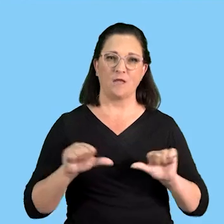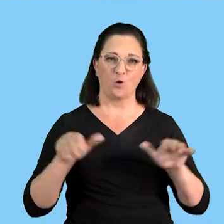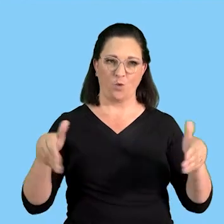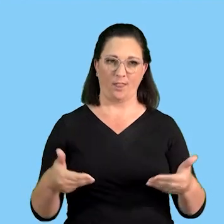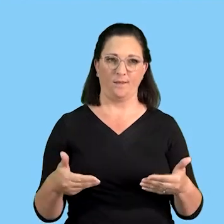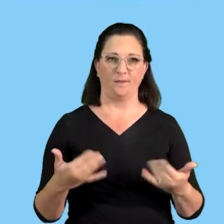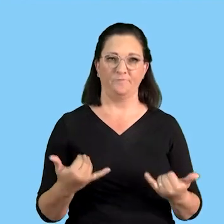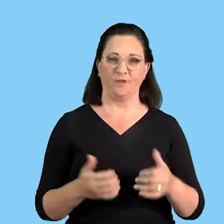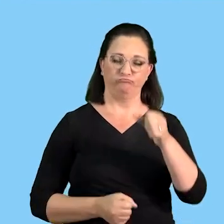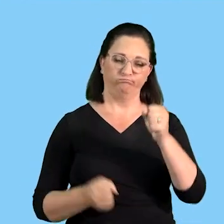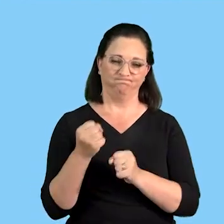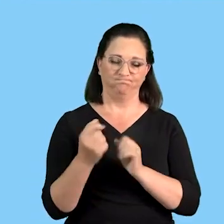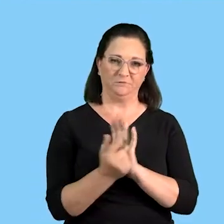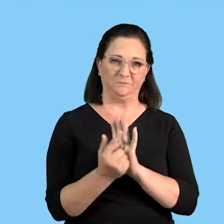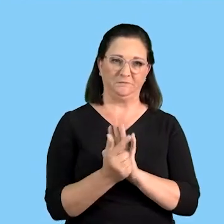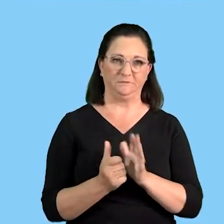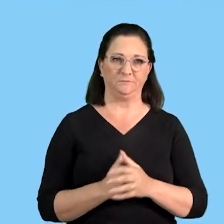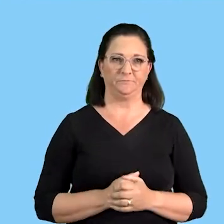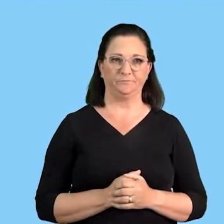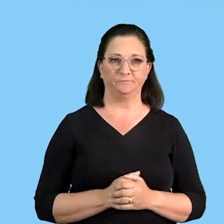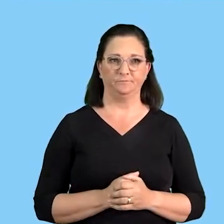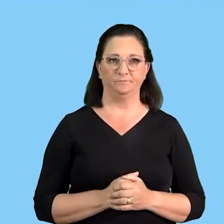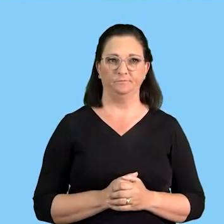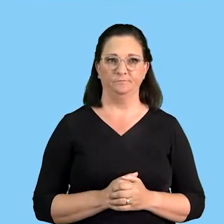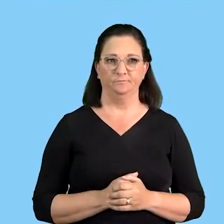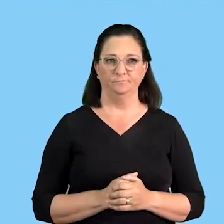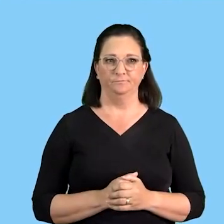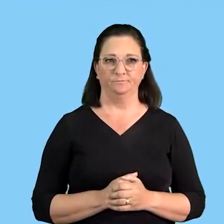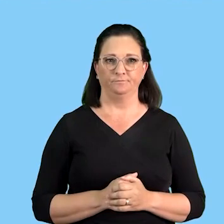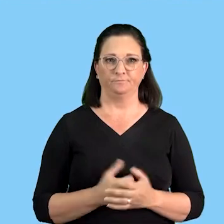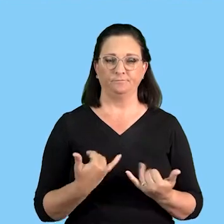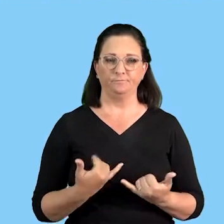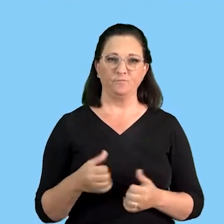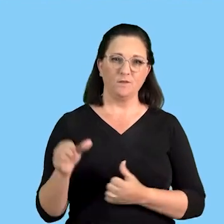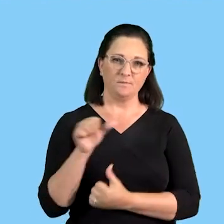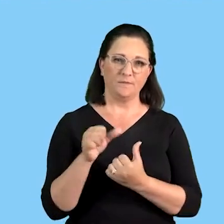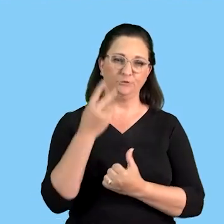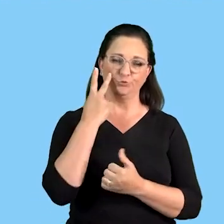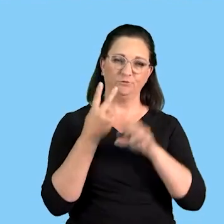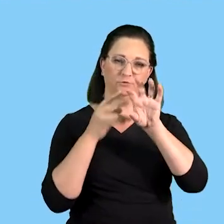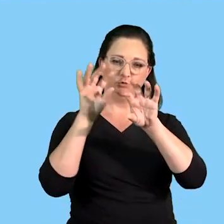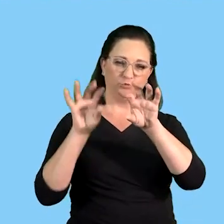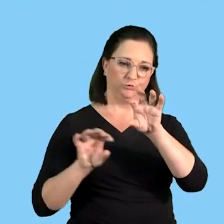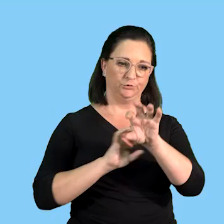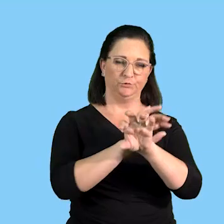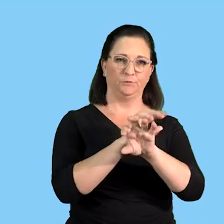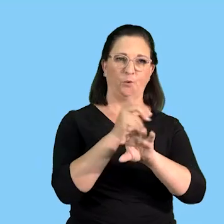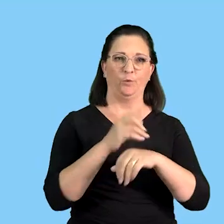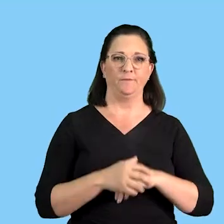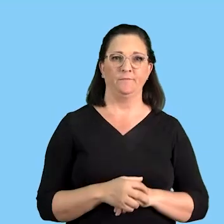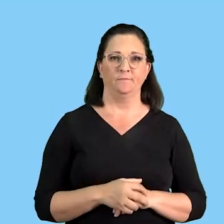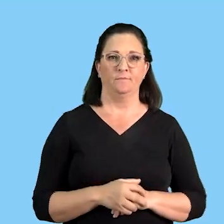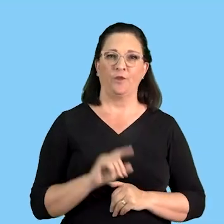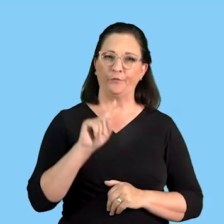Welcome back. Now let us wrap up our lesson by starting with the concept map recap. The first